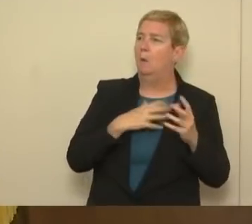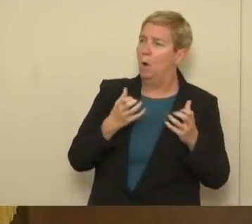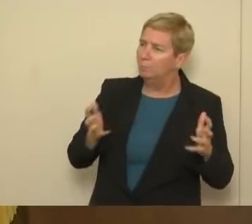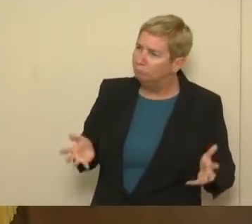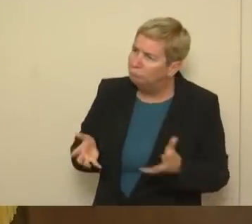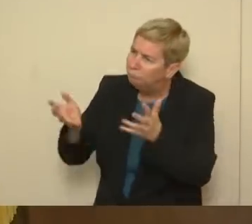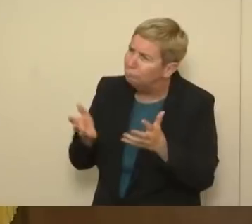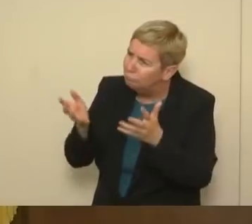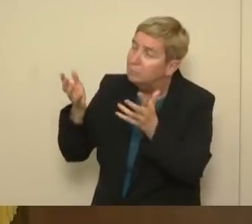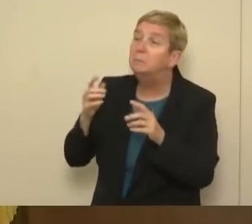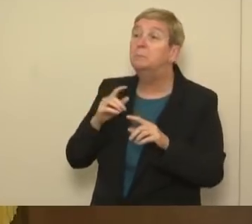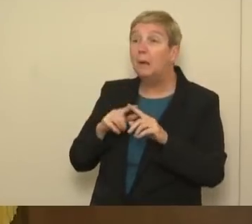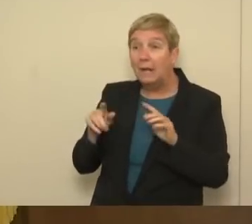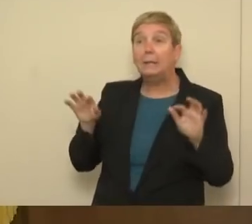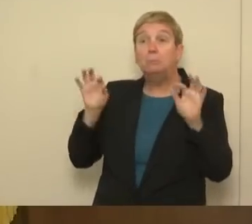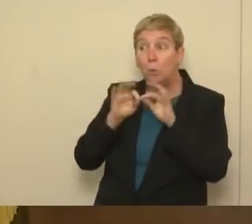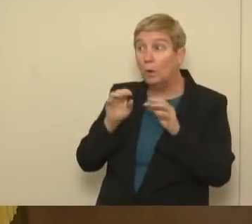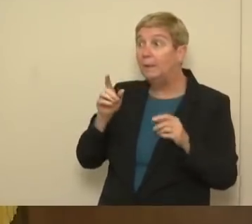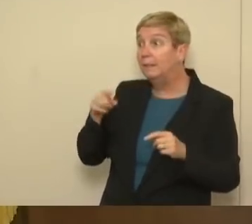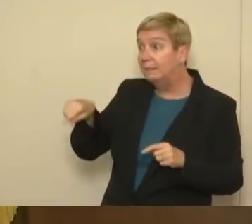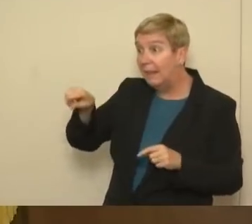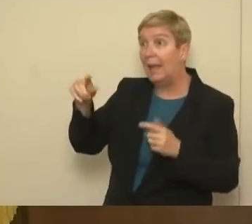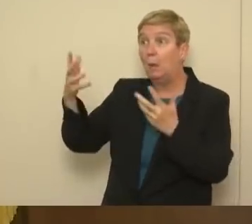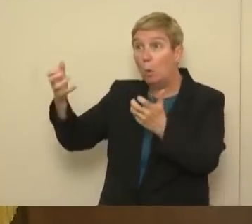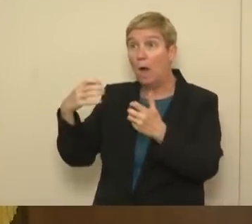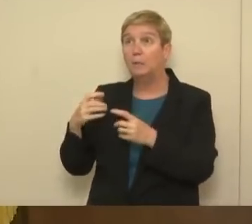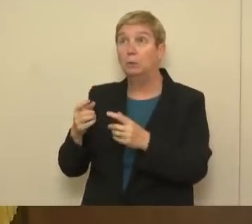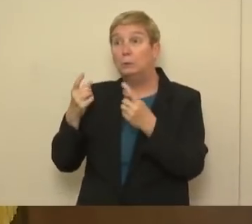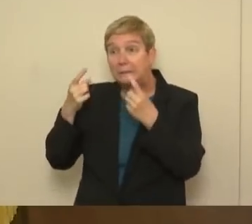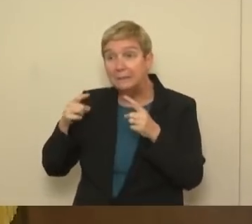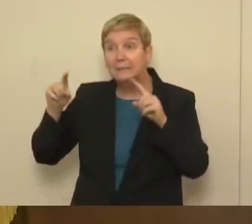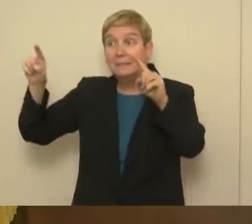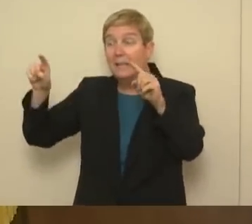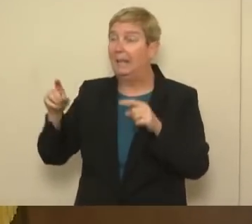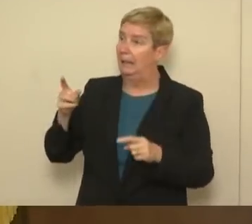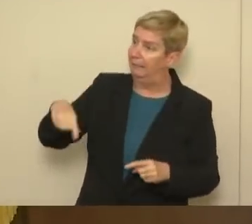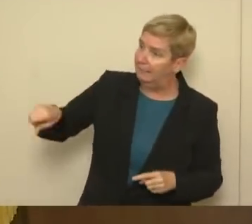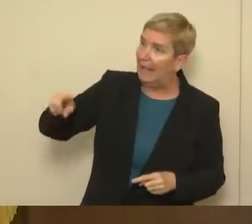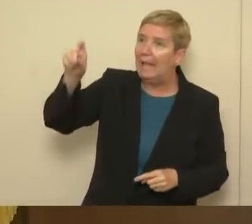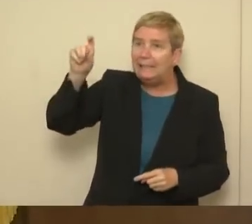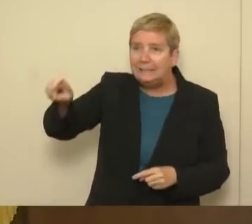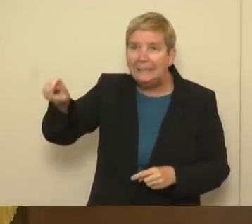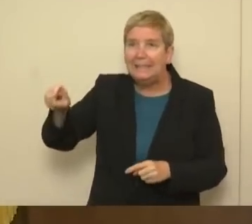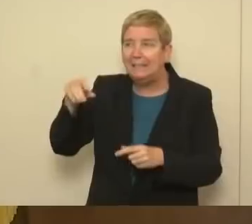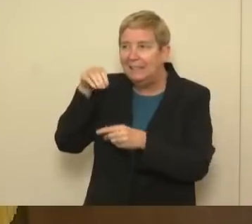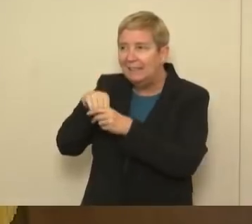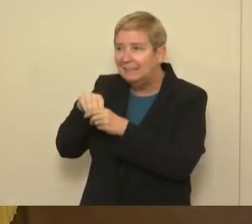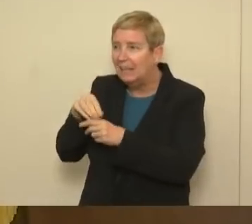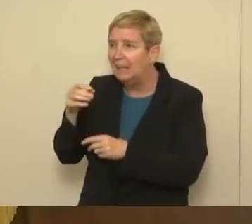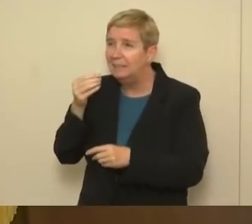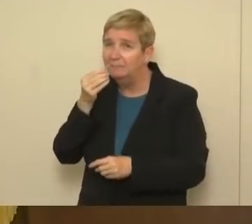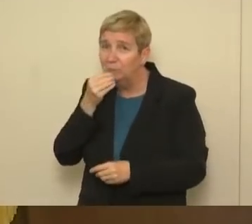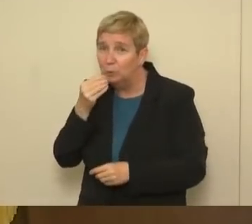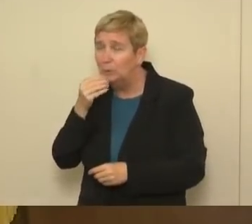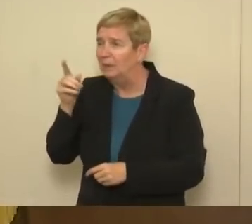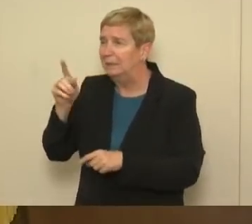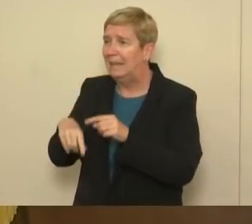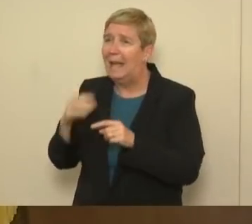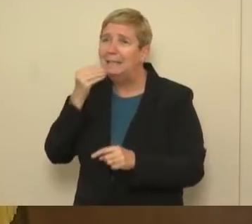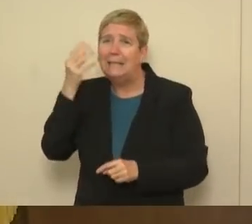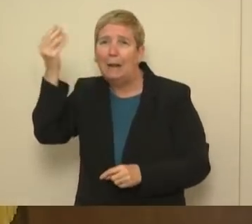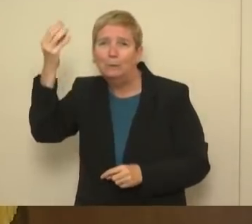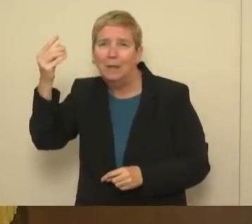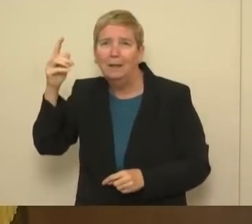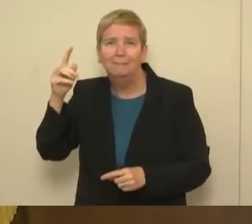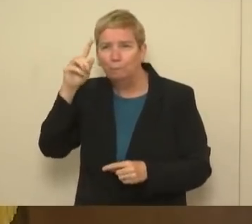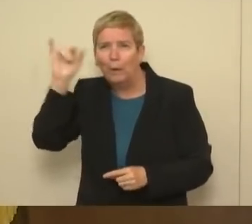your neighborhood to make it, and they need to do indoor dining, and we don't have summer forever, then we have to really